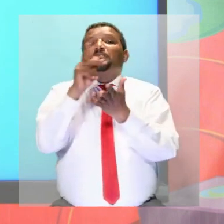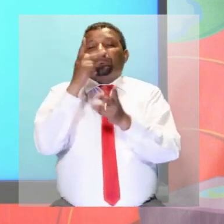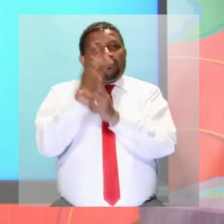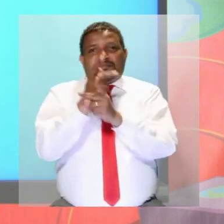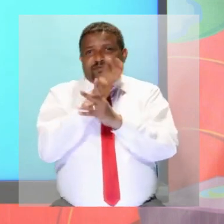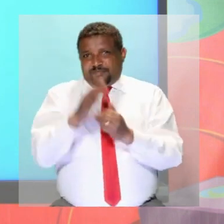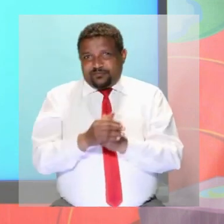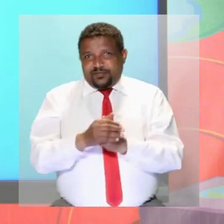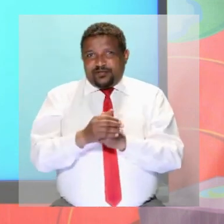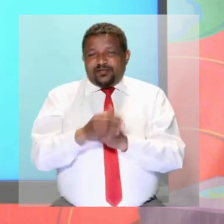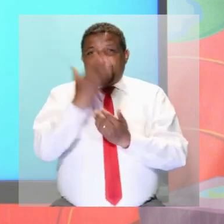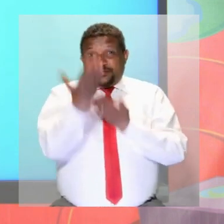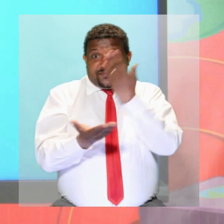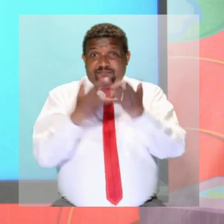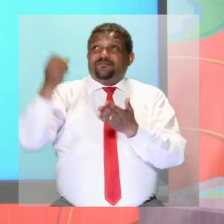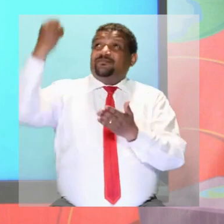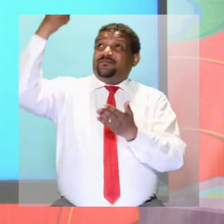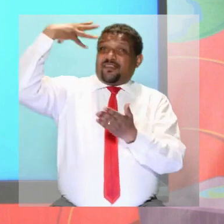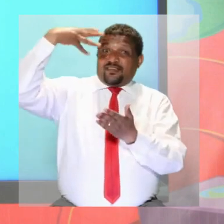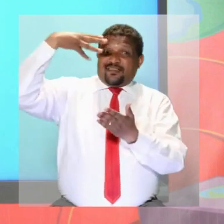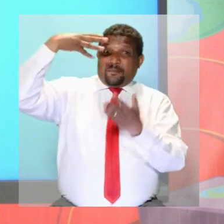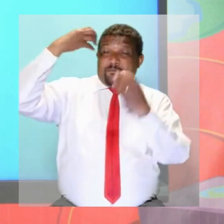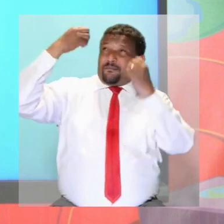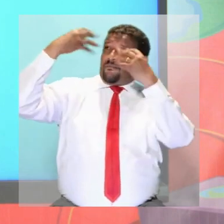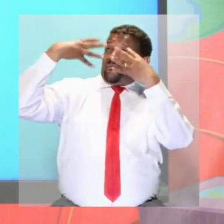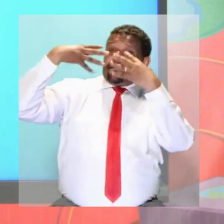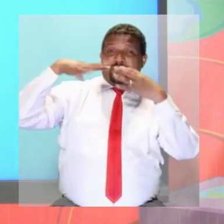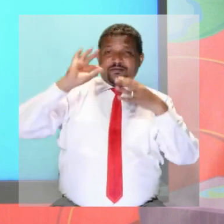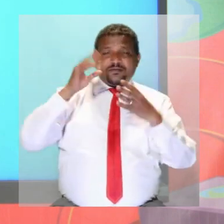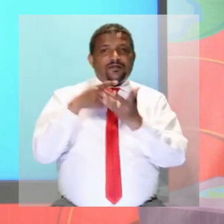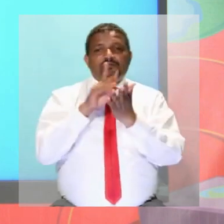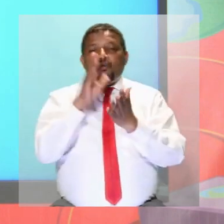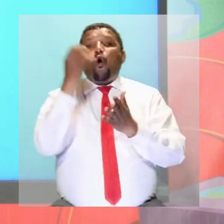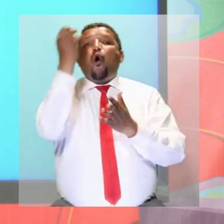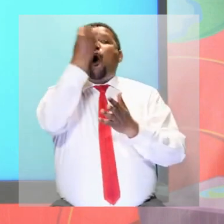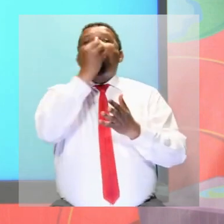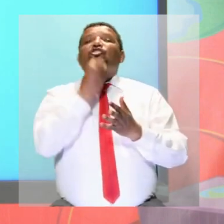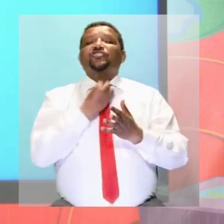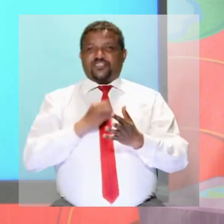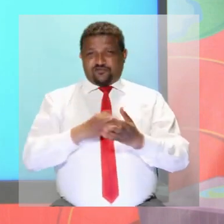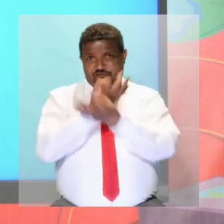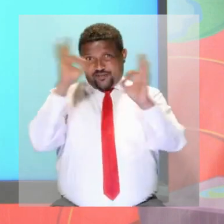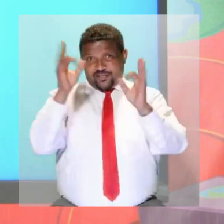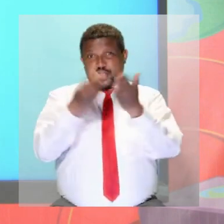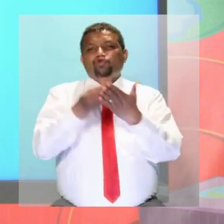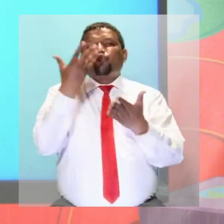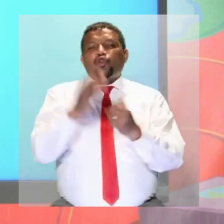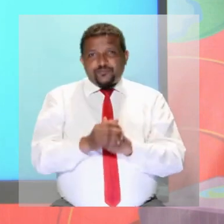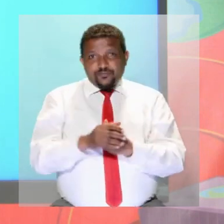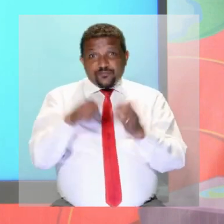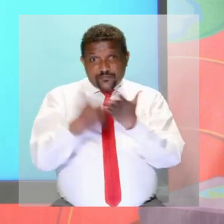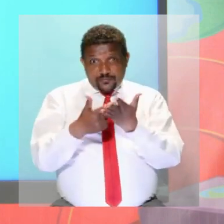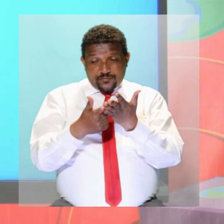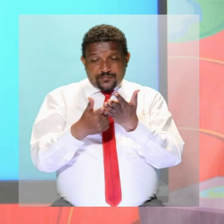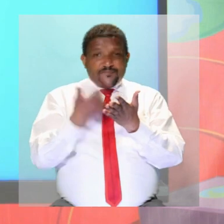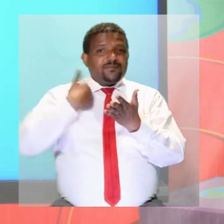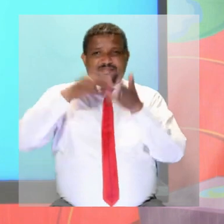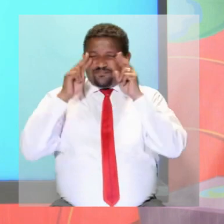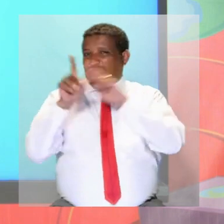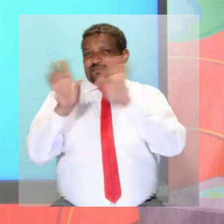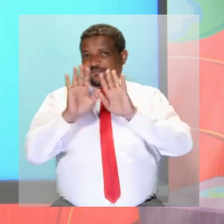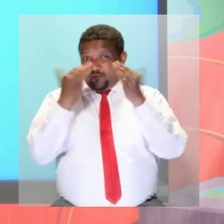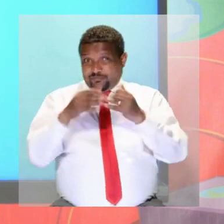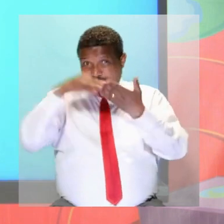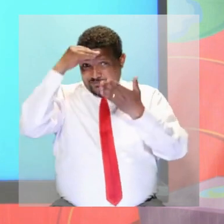to get the service of sunshine. And oxygen is also free resource. But this is not our